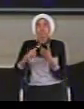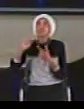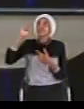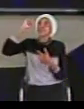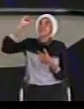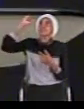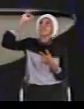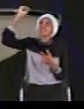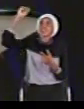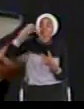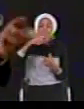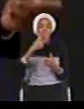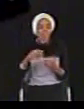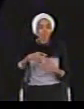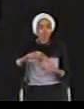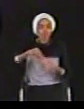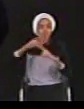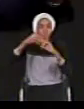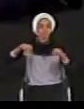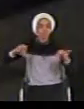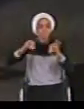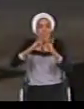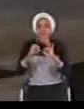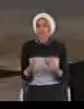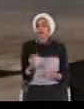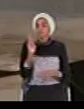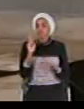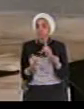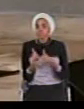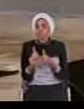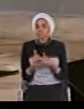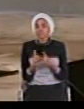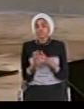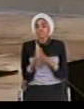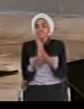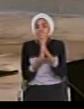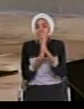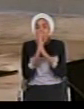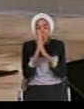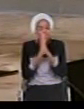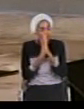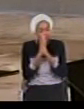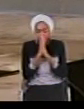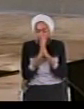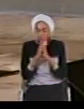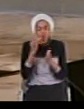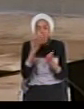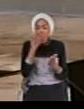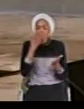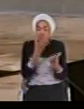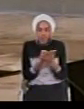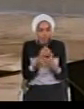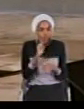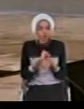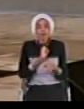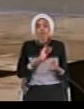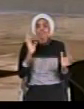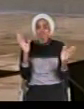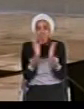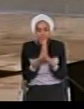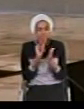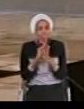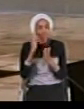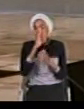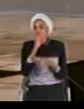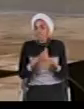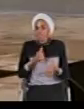a peculiar people, zealous of good works. I pray that will be a